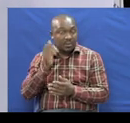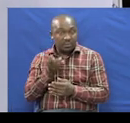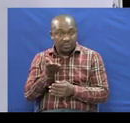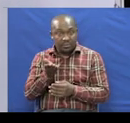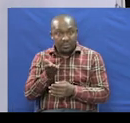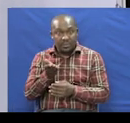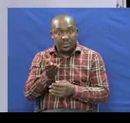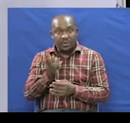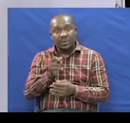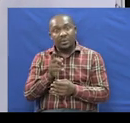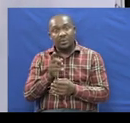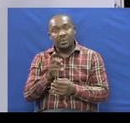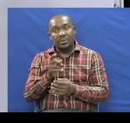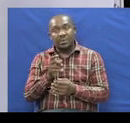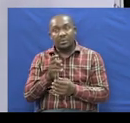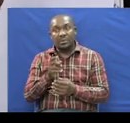the radio.